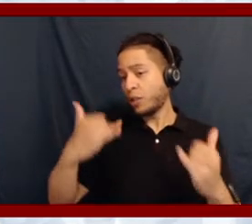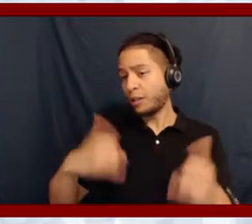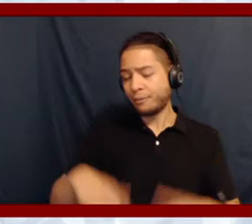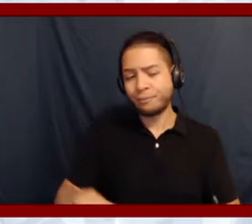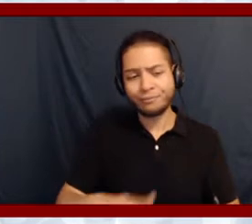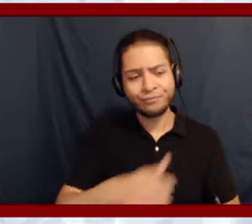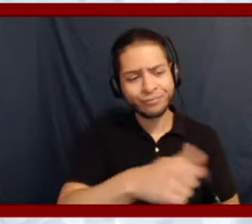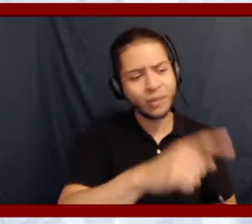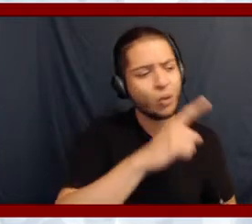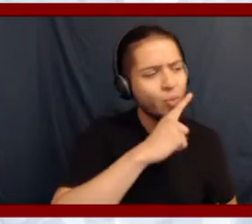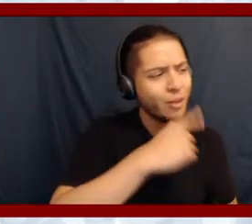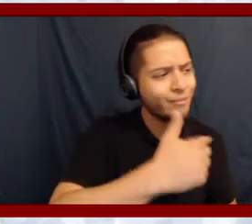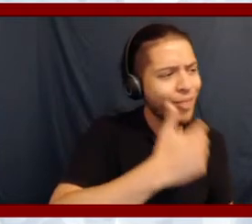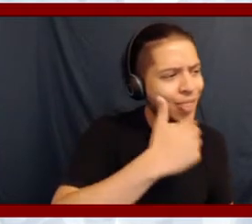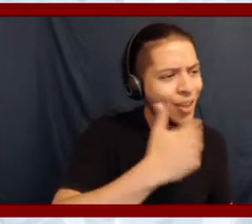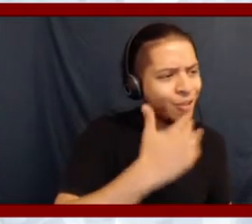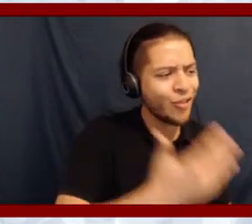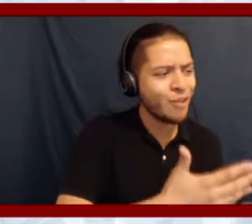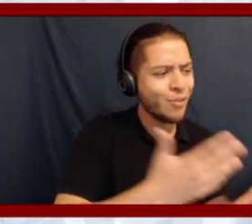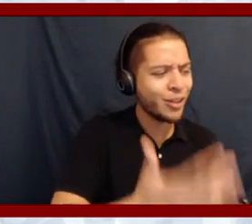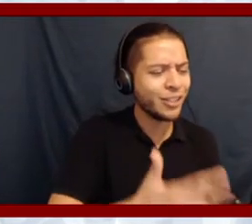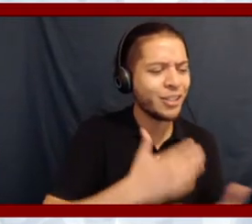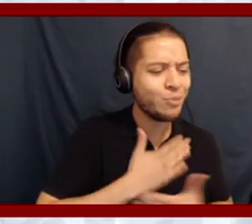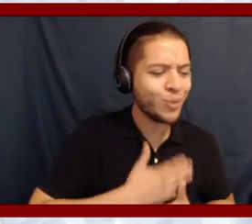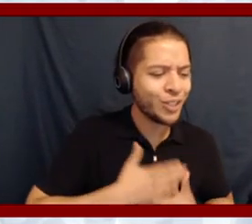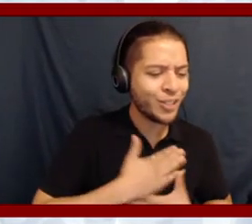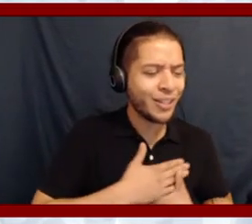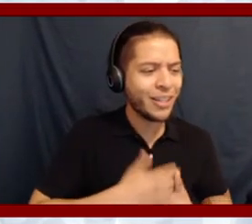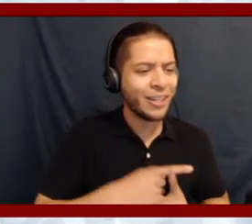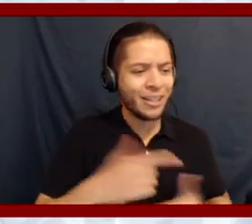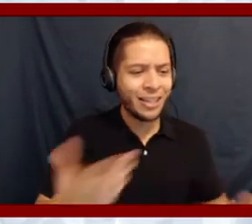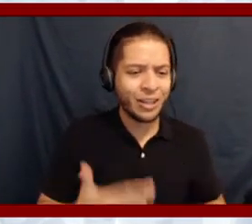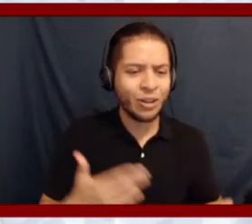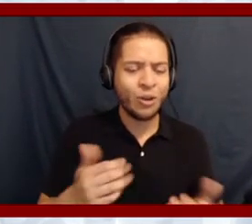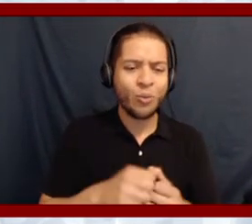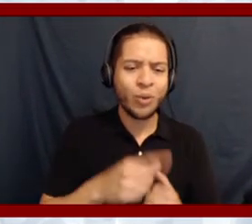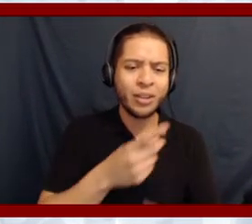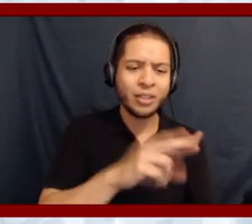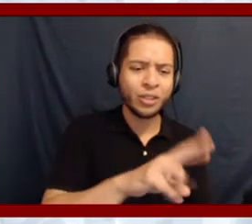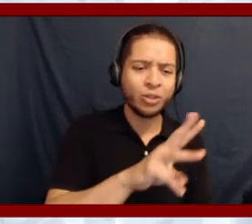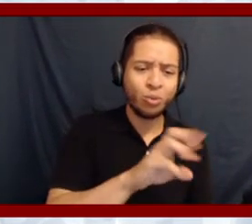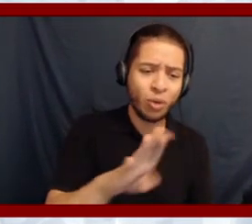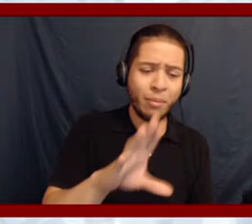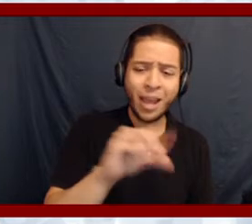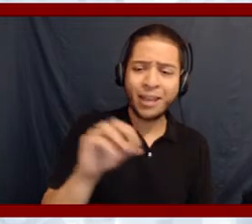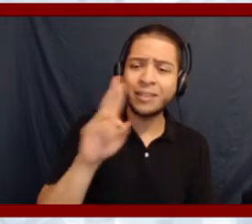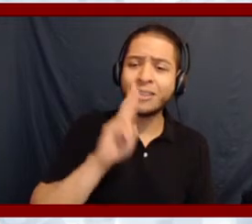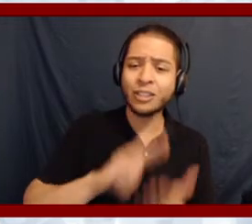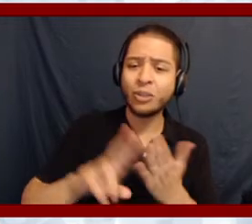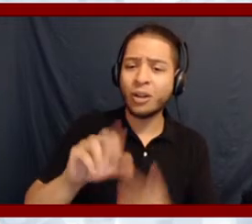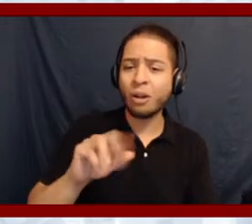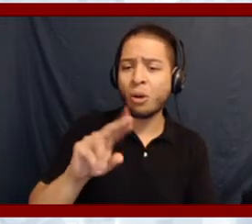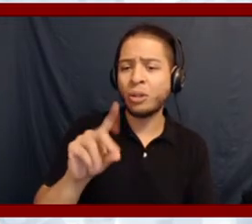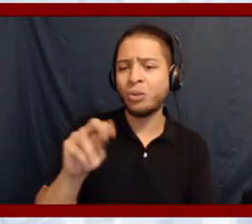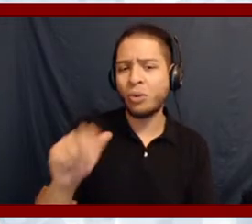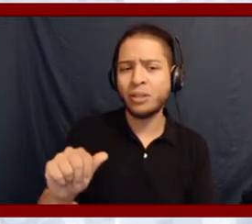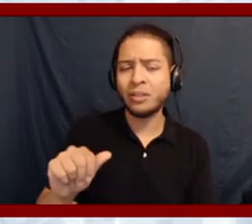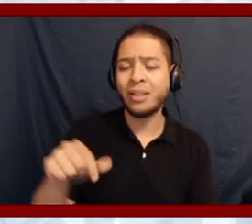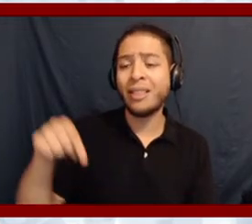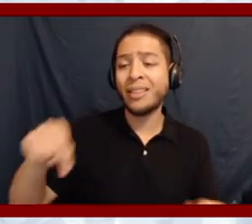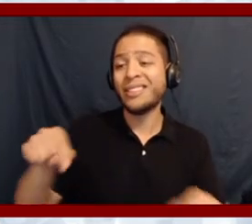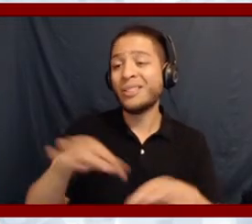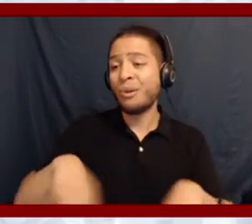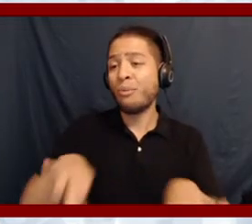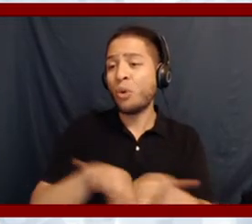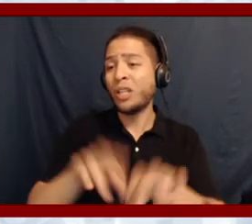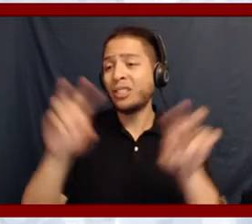It's a real pleasure to be here with both Dr. Webb and Secretary Cardona and talk about this very important subject of the role of